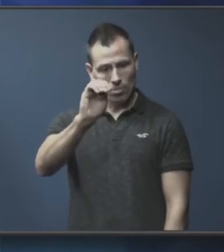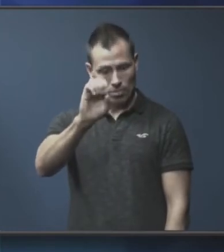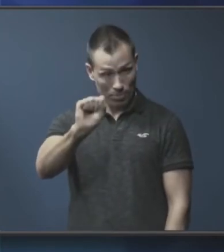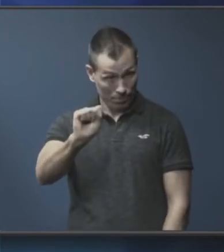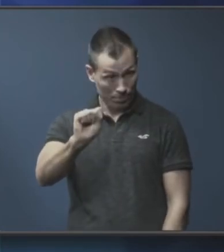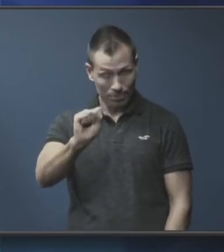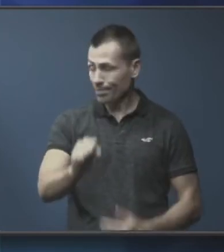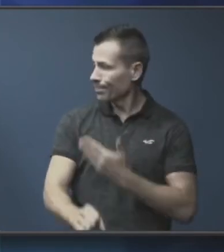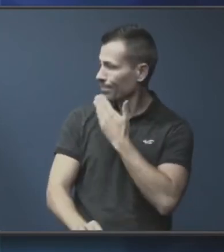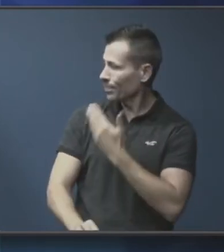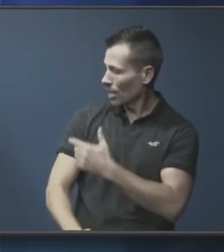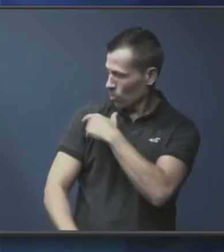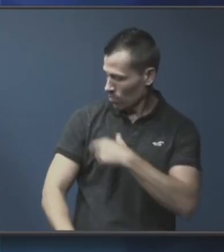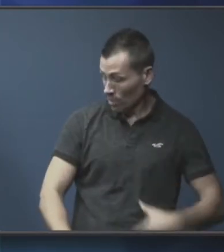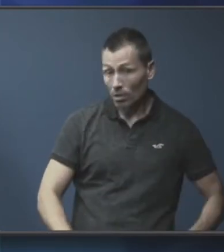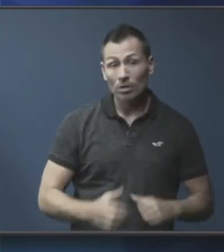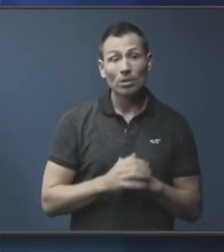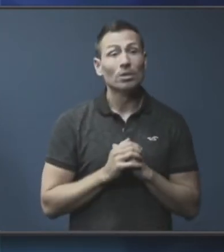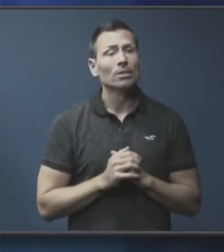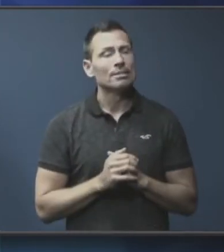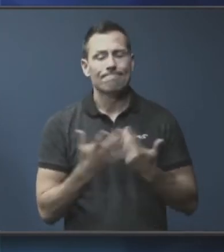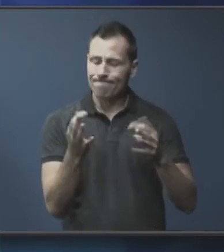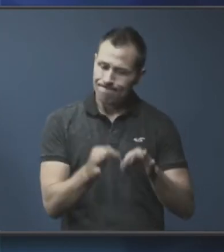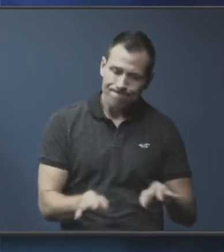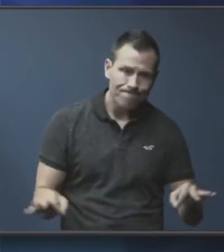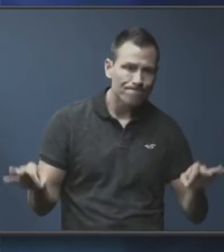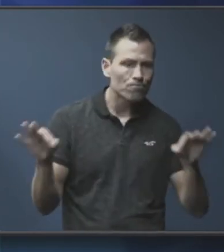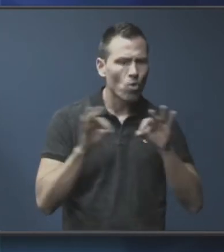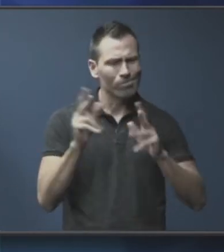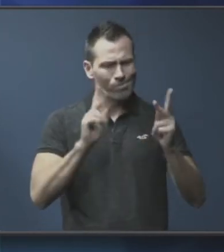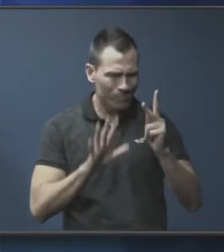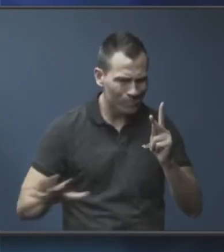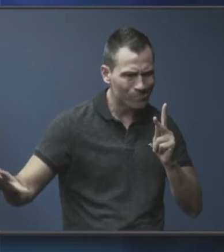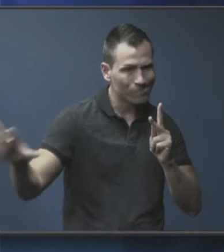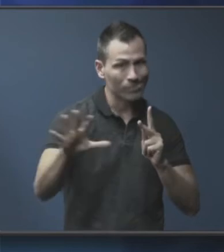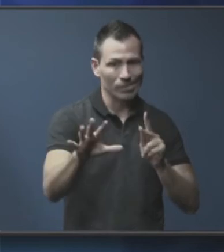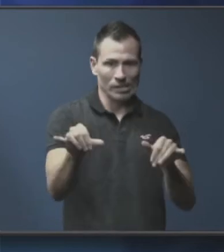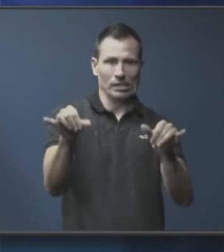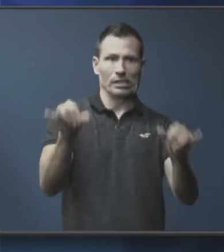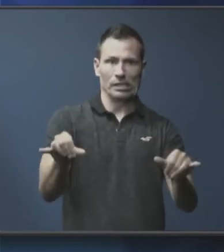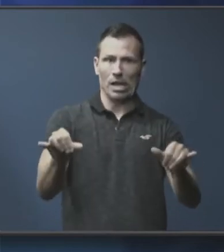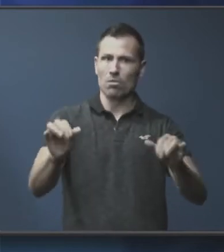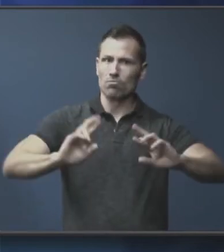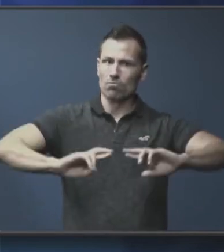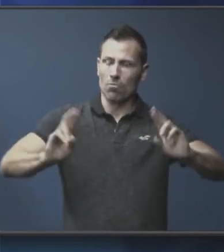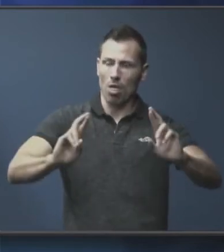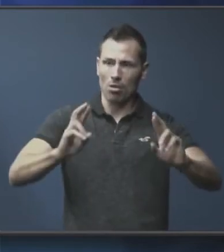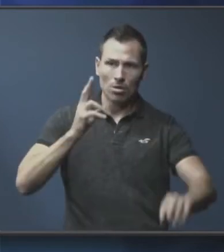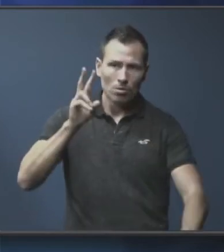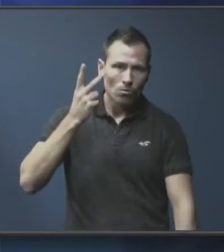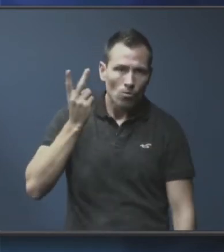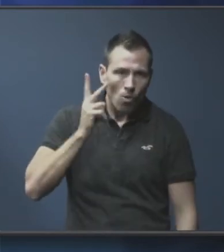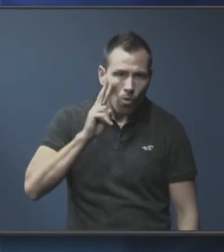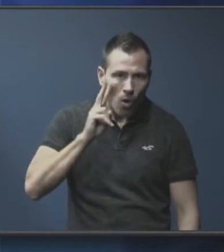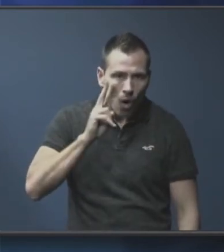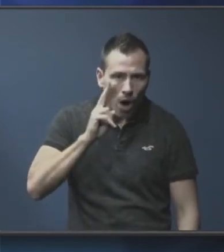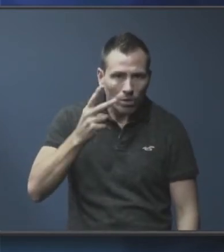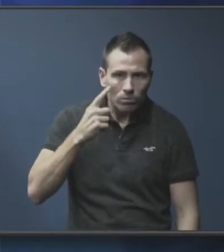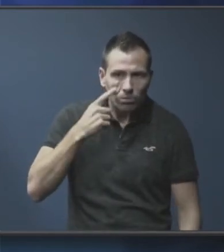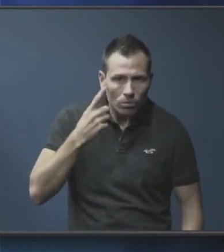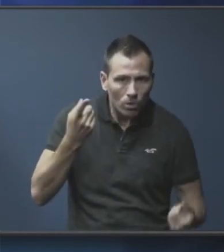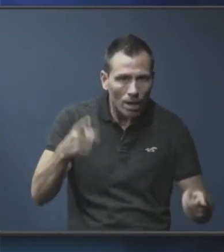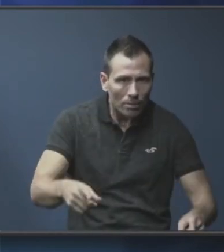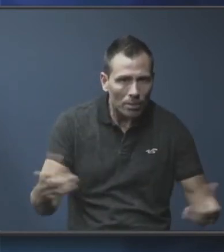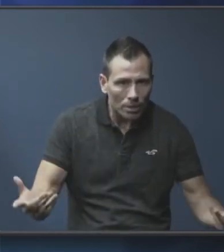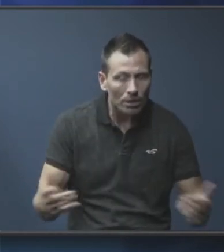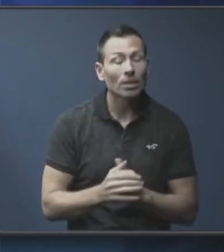very important for the residents to stay vigilant. Everything is status quo with the Broward County Sheriff's Office right now. Our Sheriff's